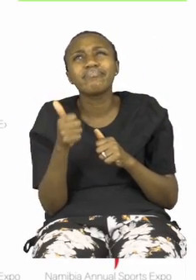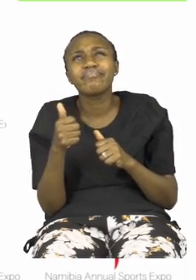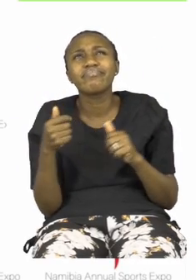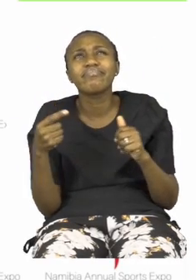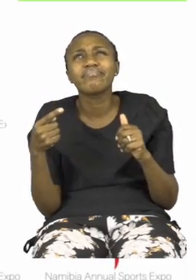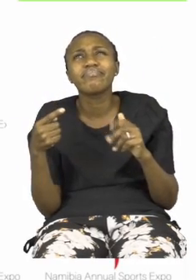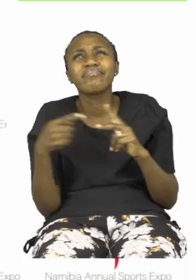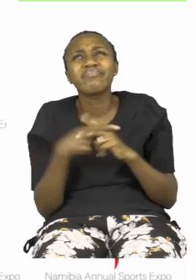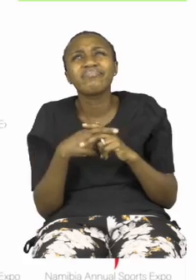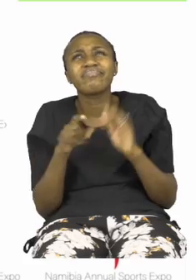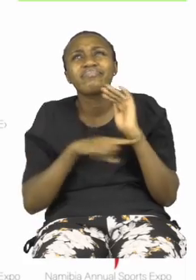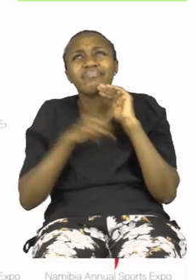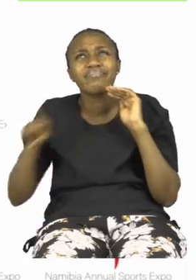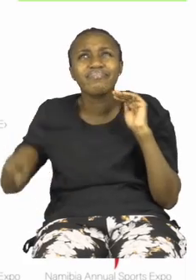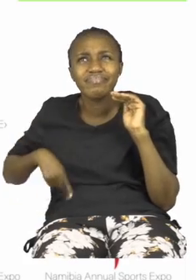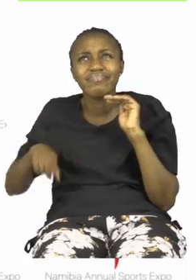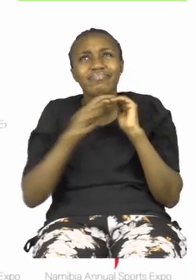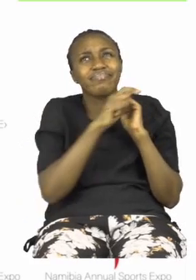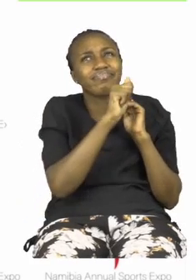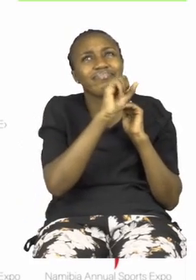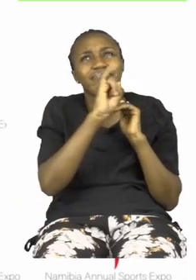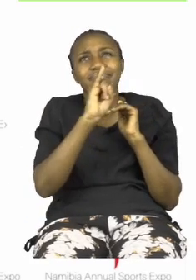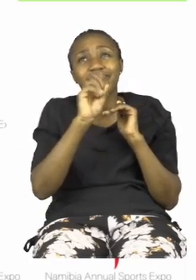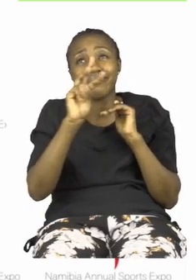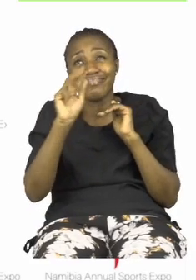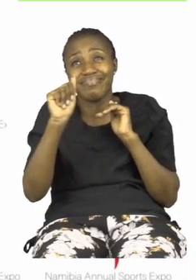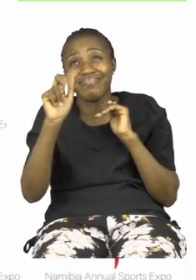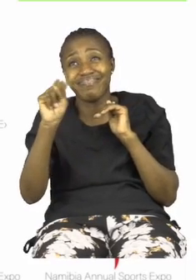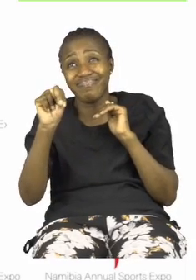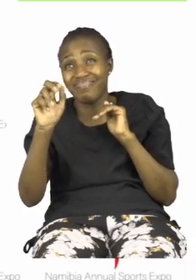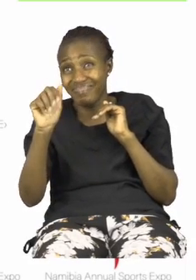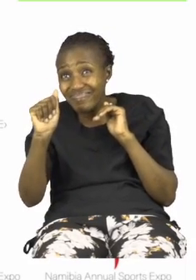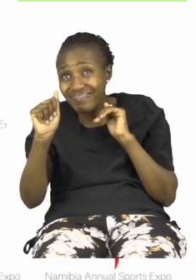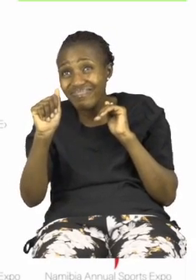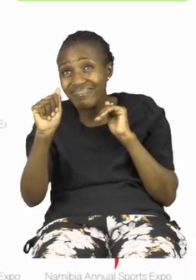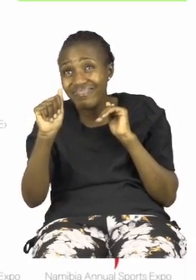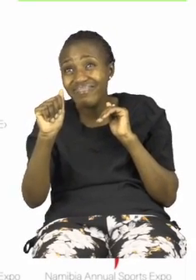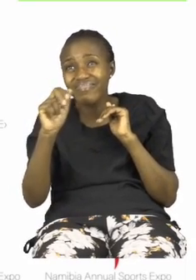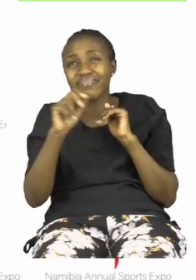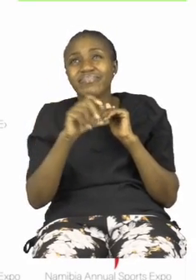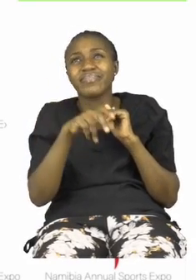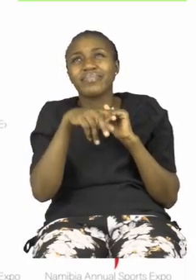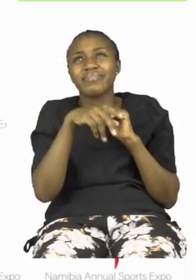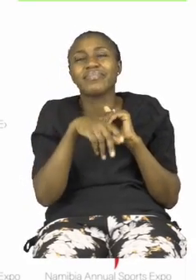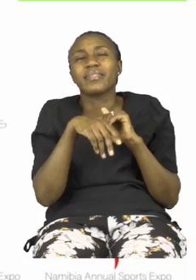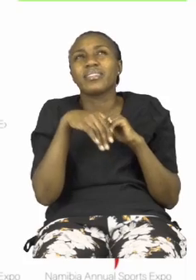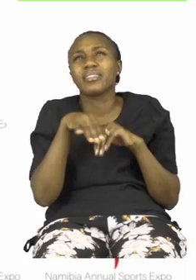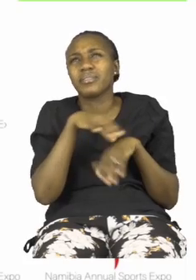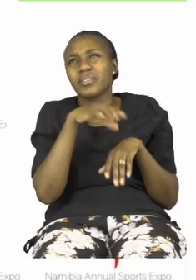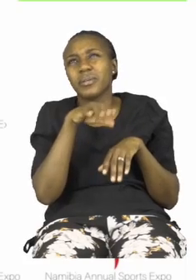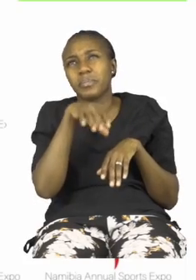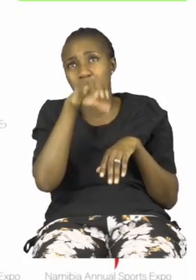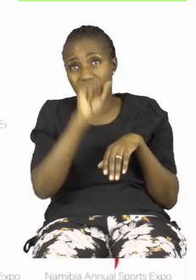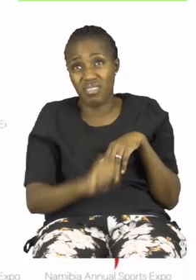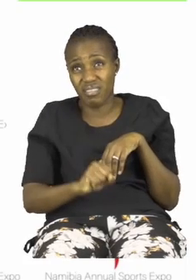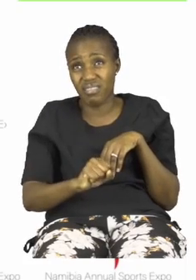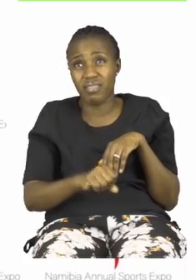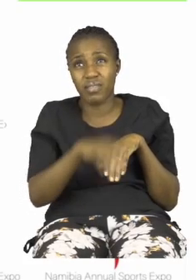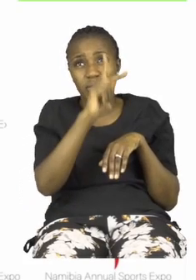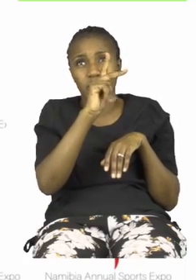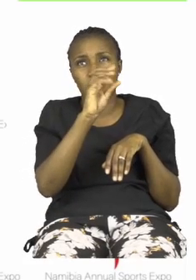been sent to Taiwan and South Korea and all these places, and they actually do they haven't won yet, but we're learning a lot